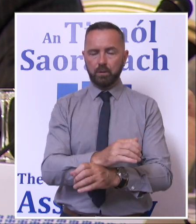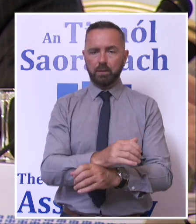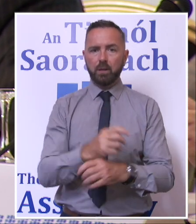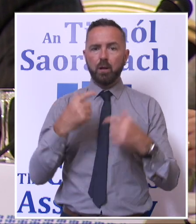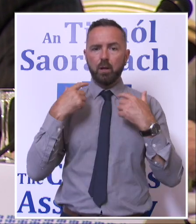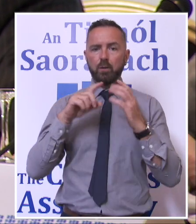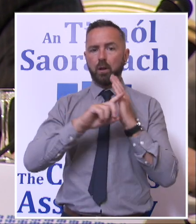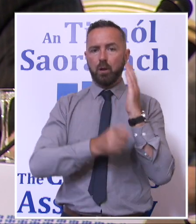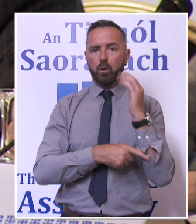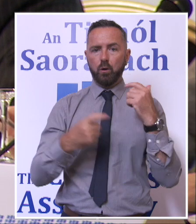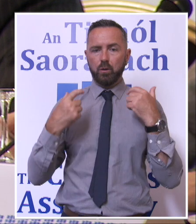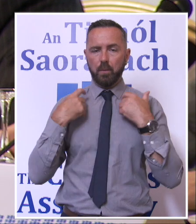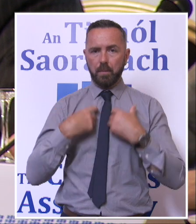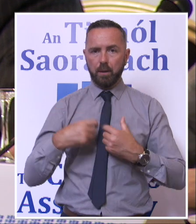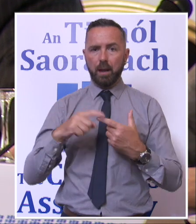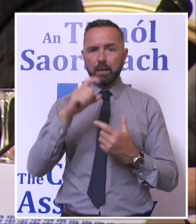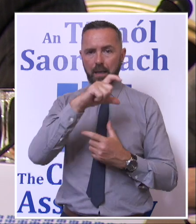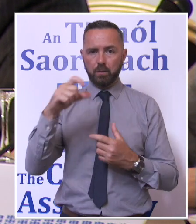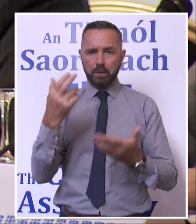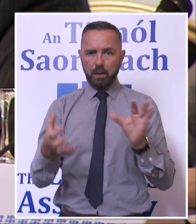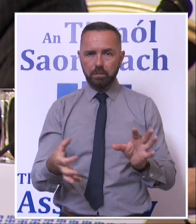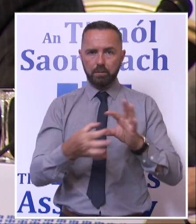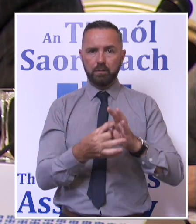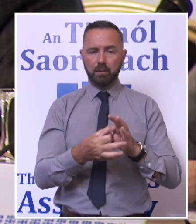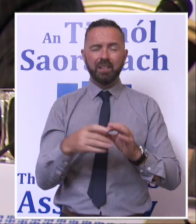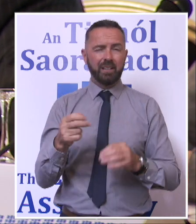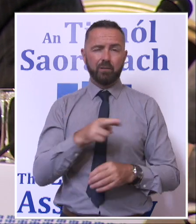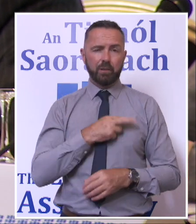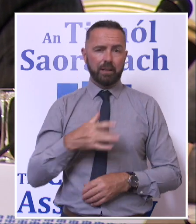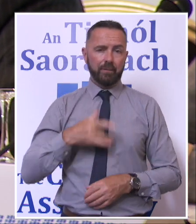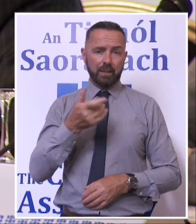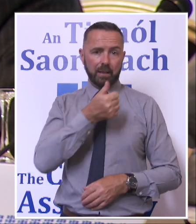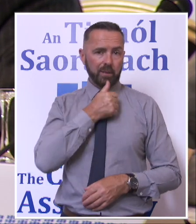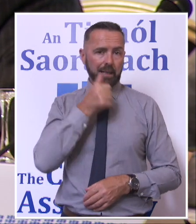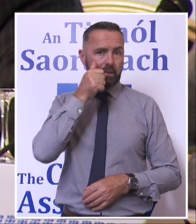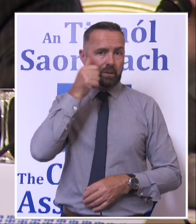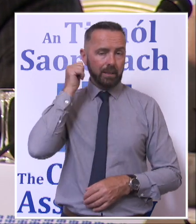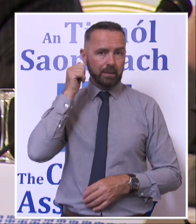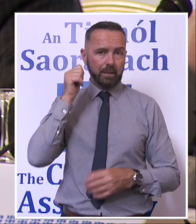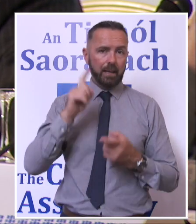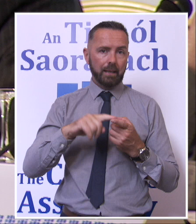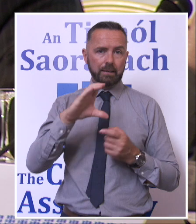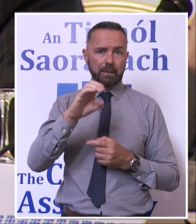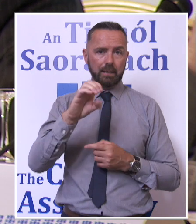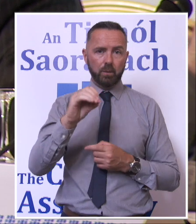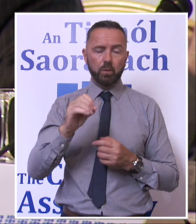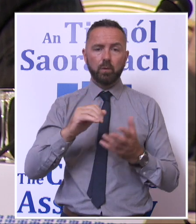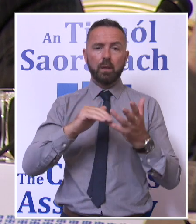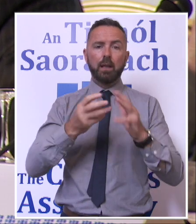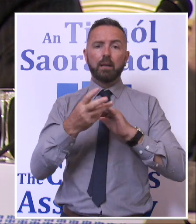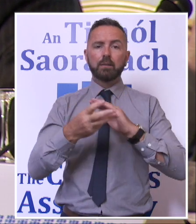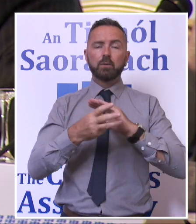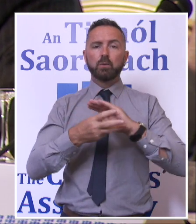pretty well addressed yesterday and by the CEOs in the first week. But I think the key issue to bear in mind is the level of